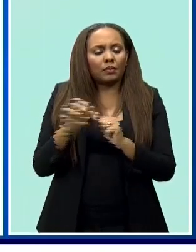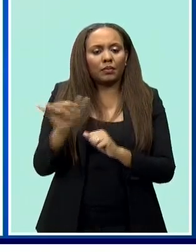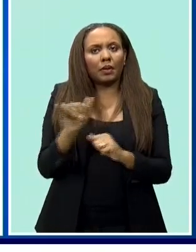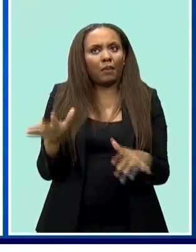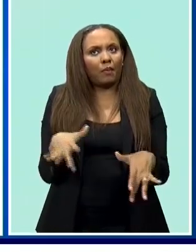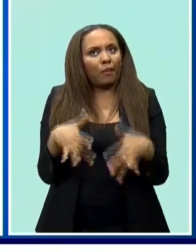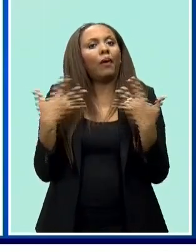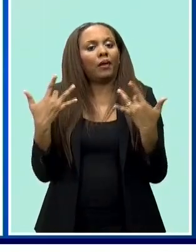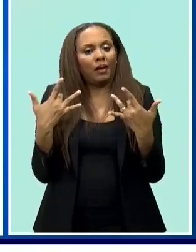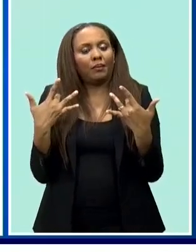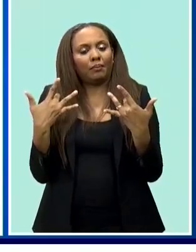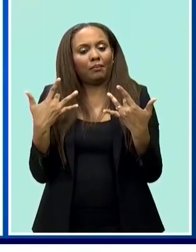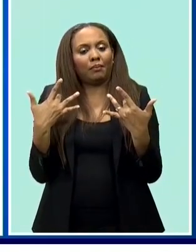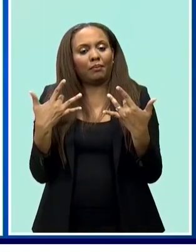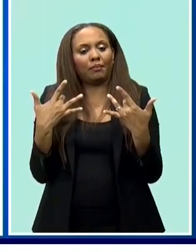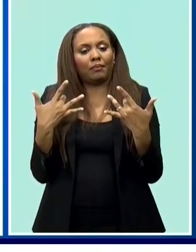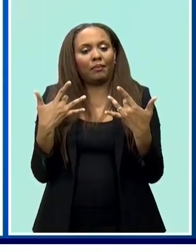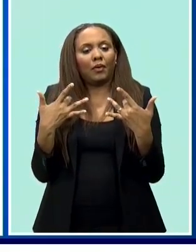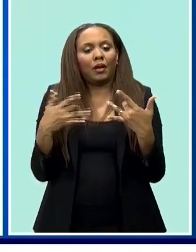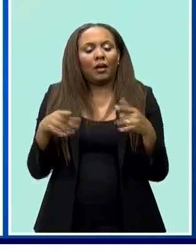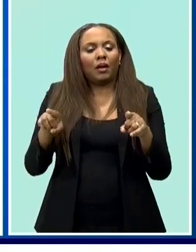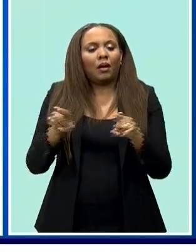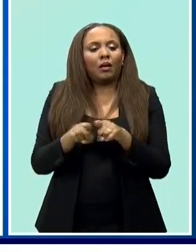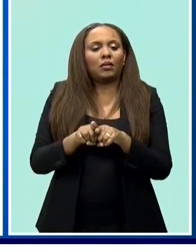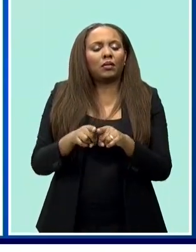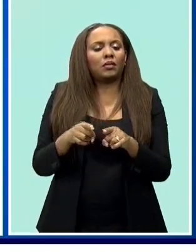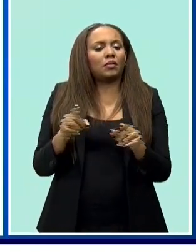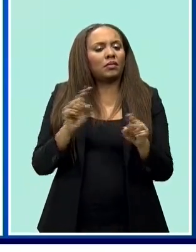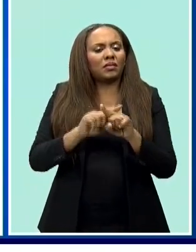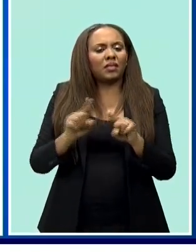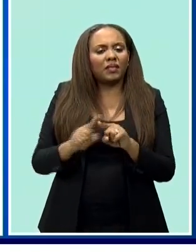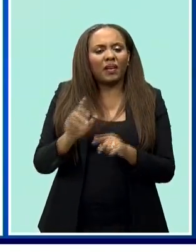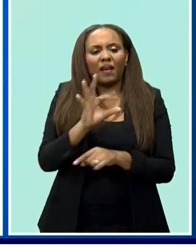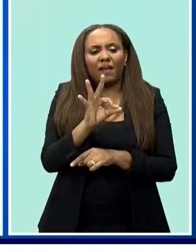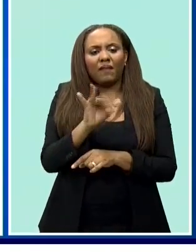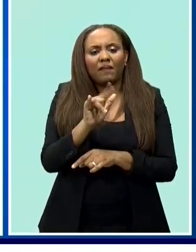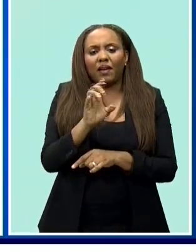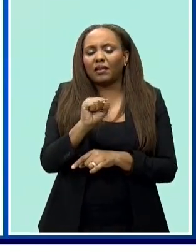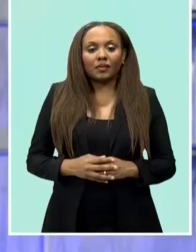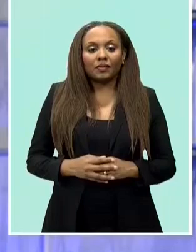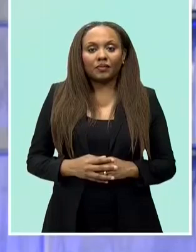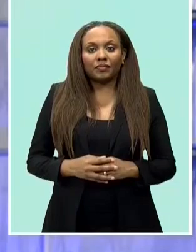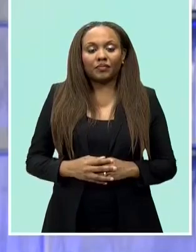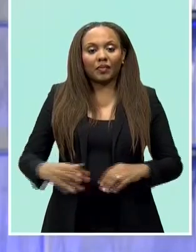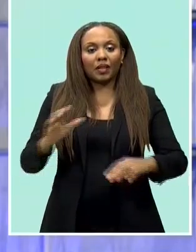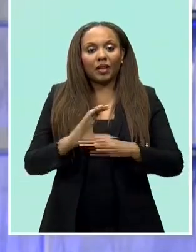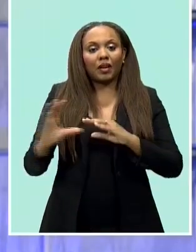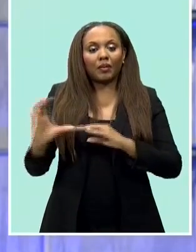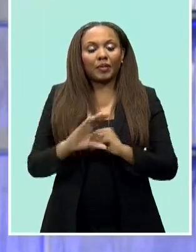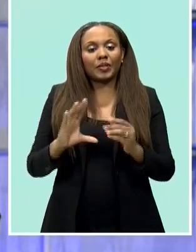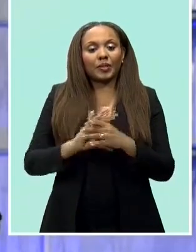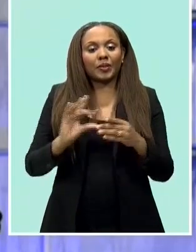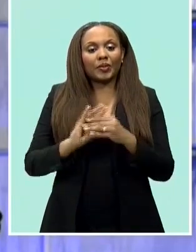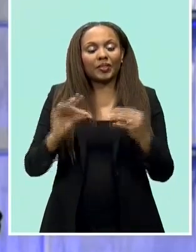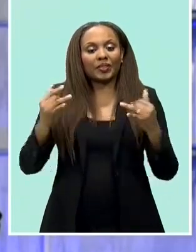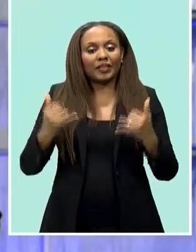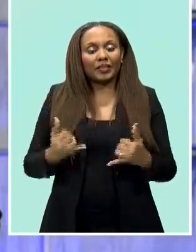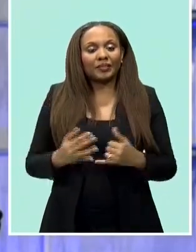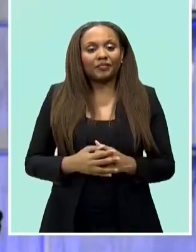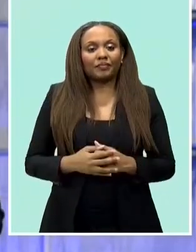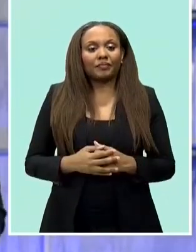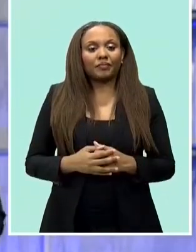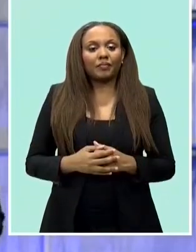was on WhatsApp. Users also experienced problems with files not showing up. Checking in with our regional neighbors now,